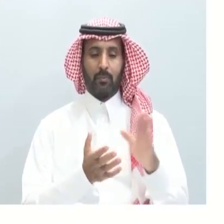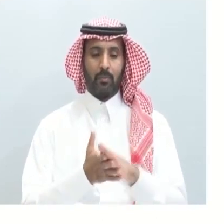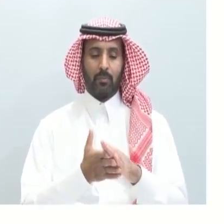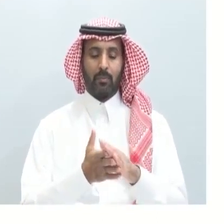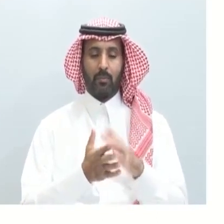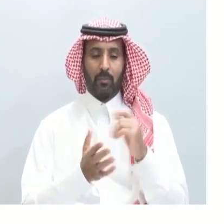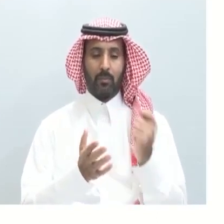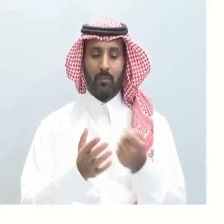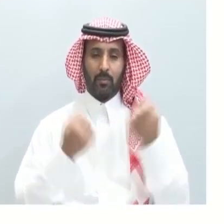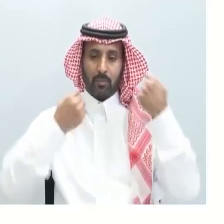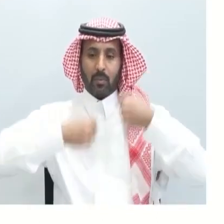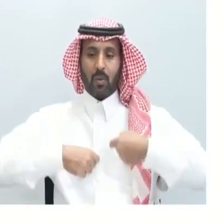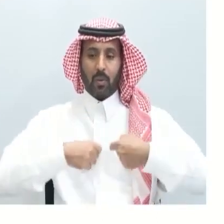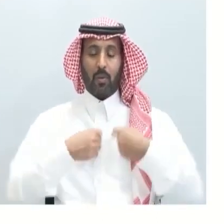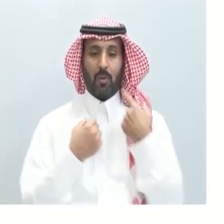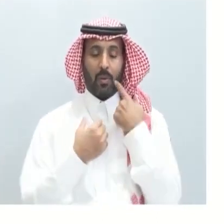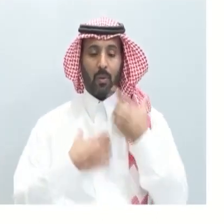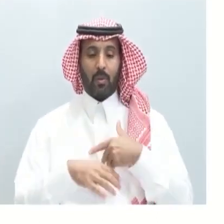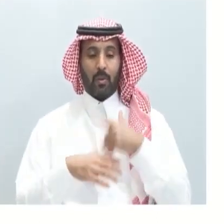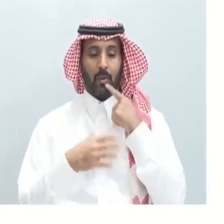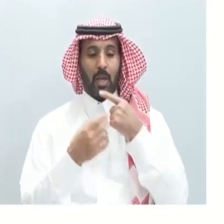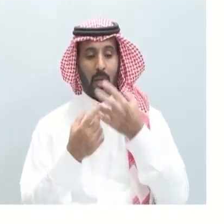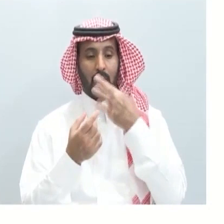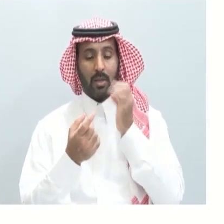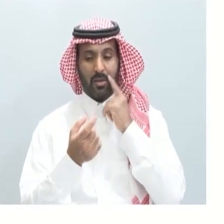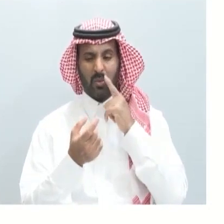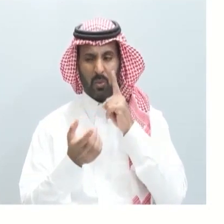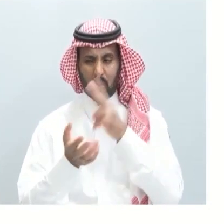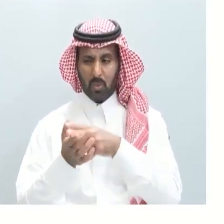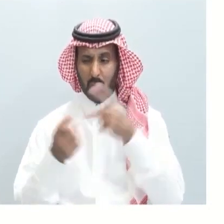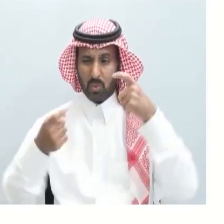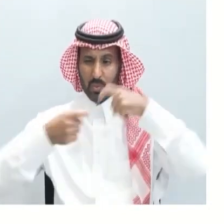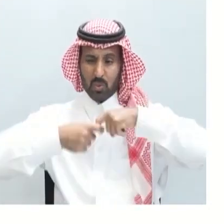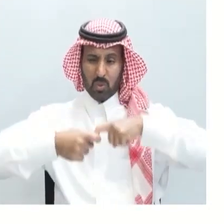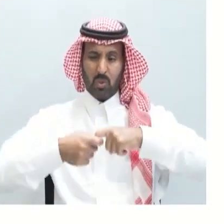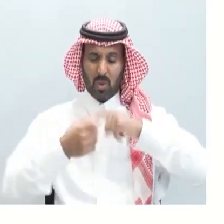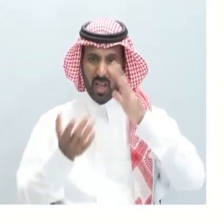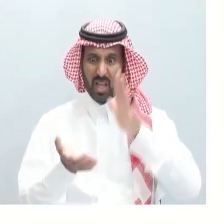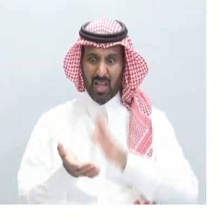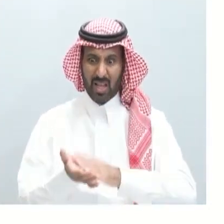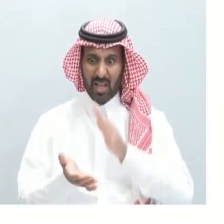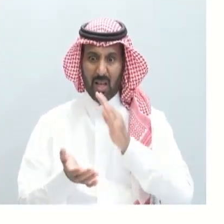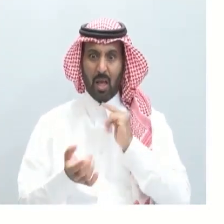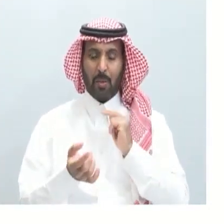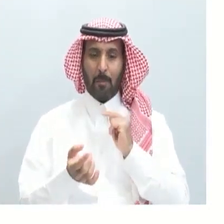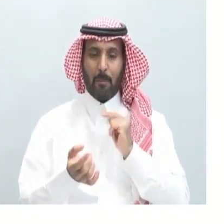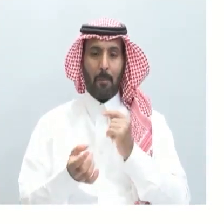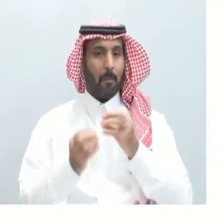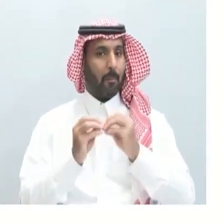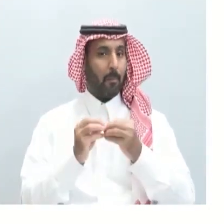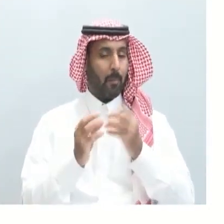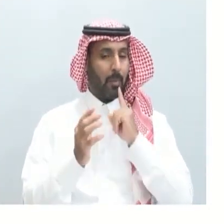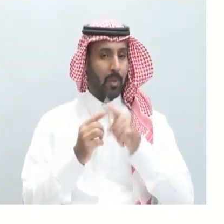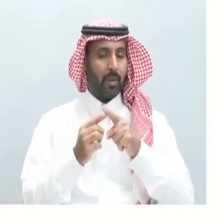Red is associated danger. Red is associated danger. Which